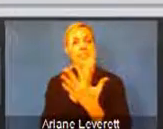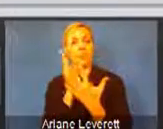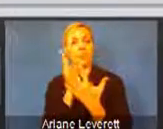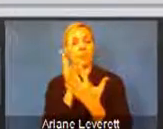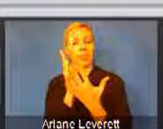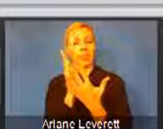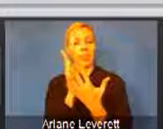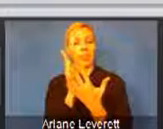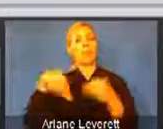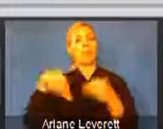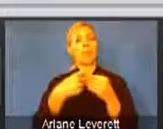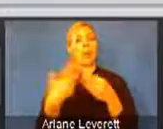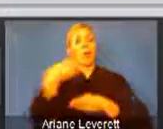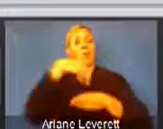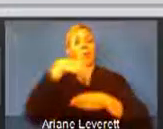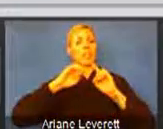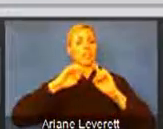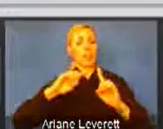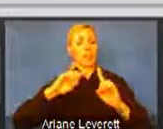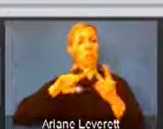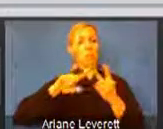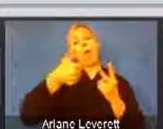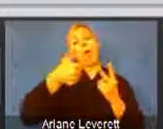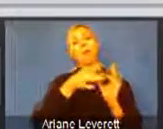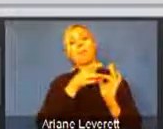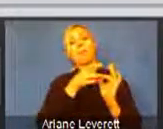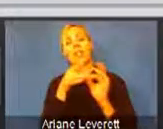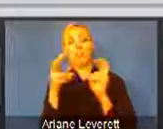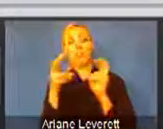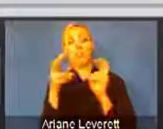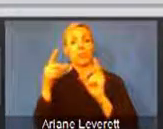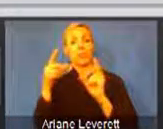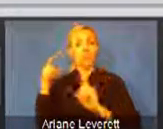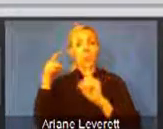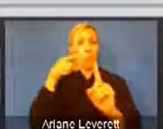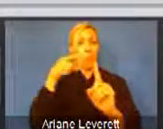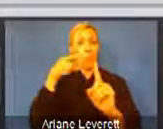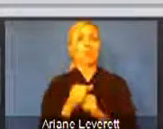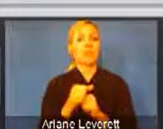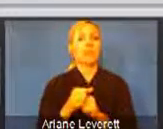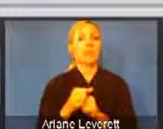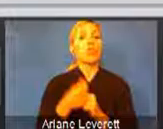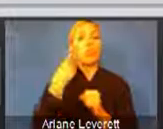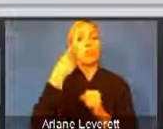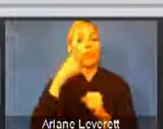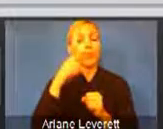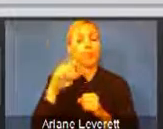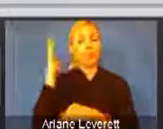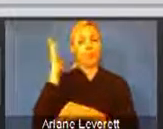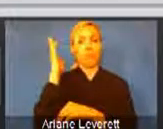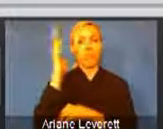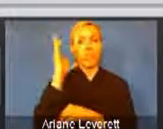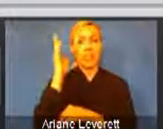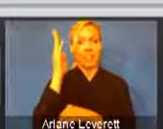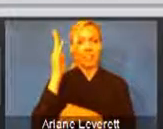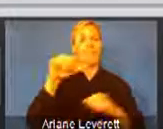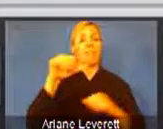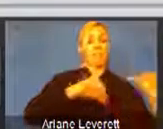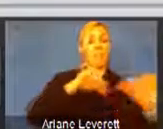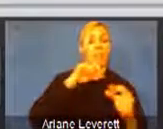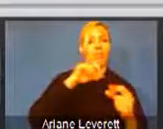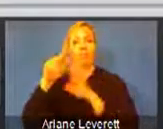objective of this row of webinars is to present the Science to Policy Brief. These are publications that